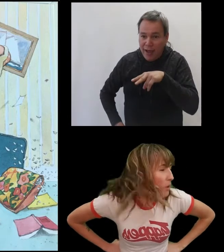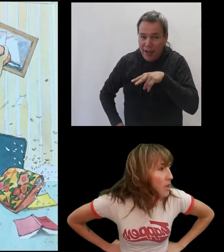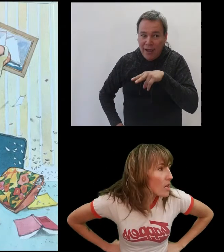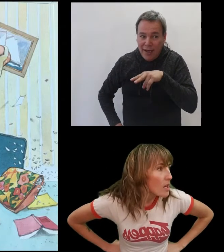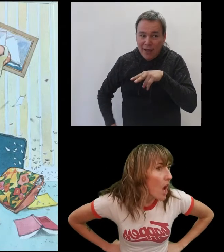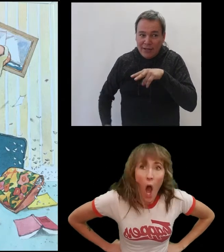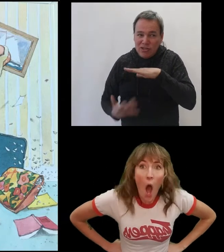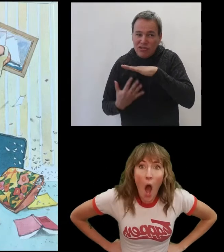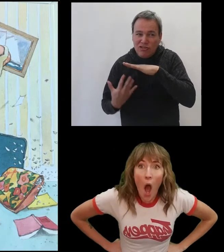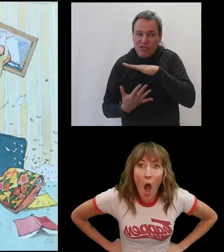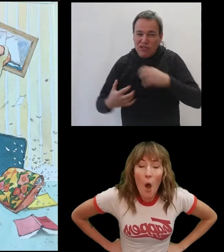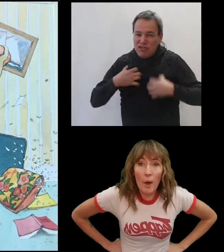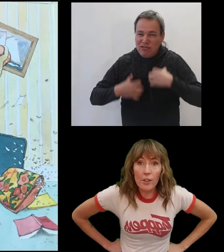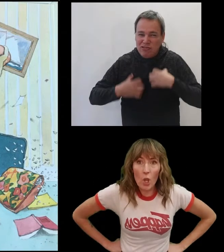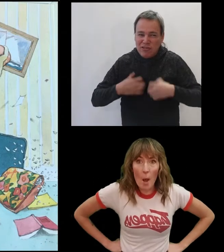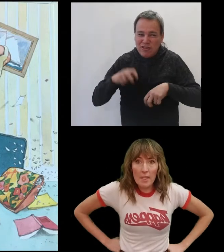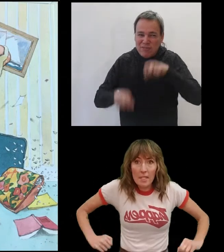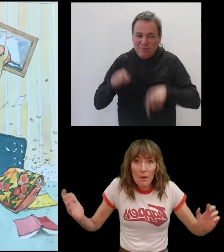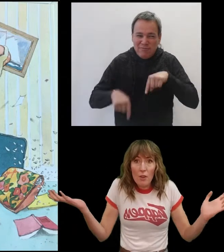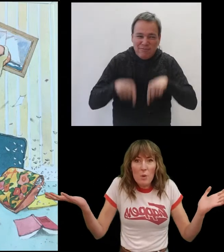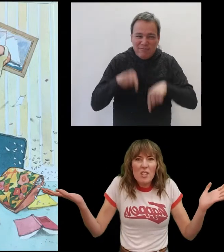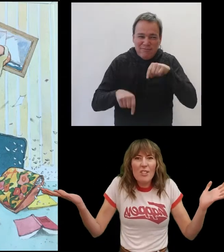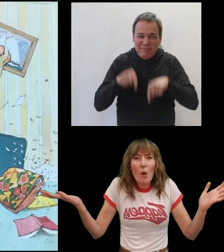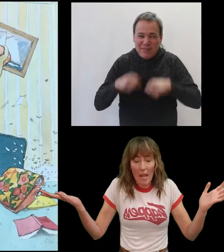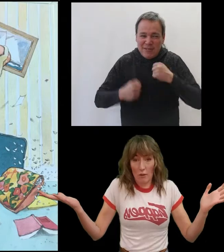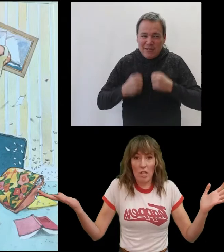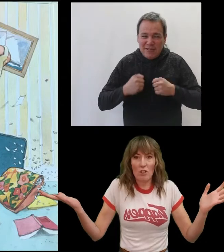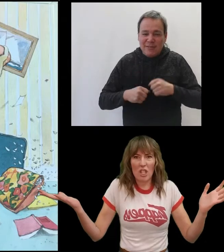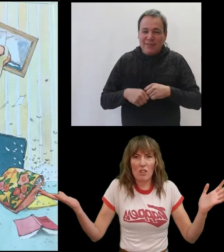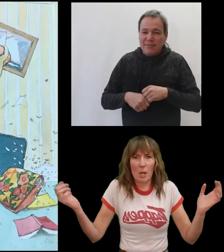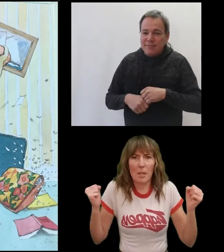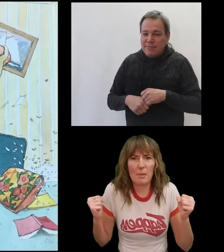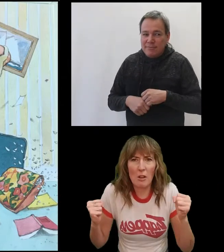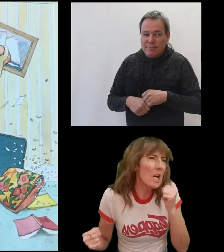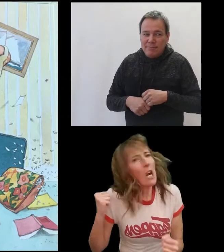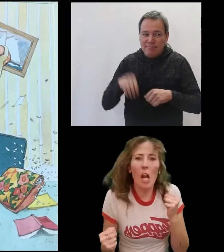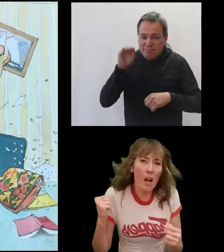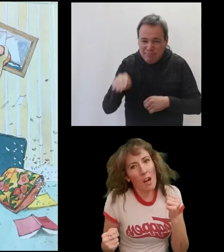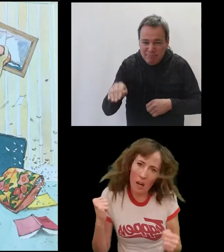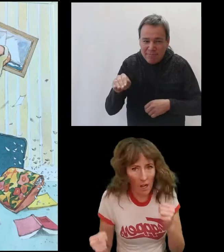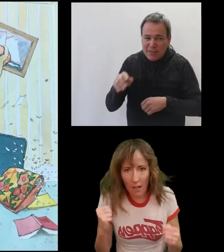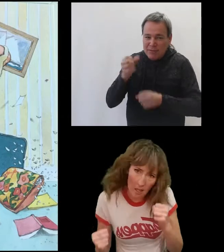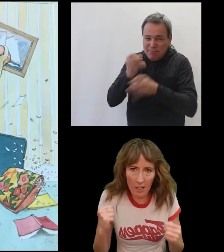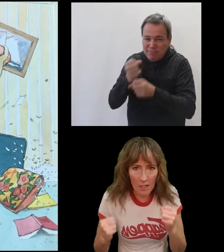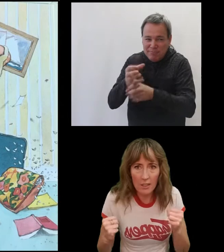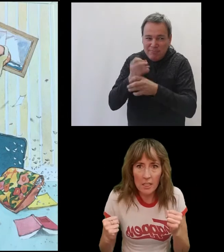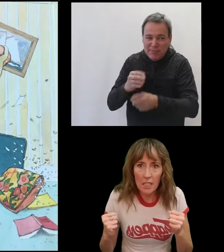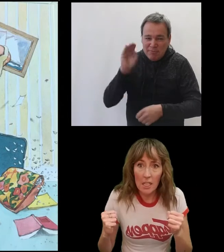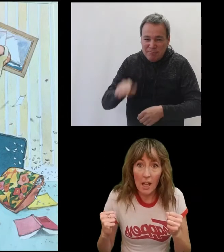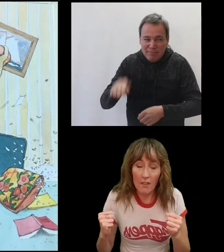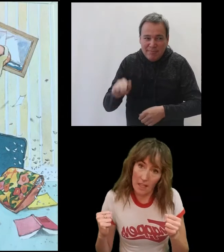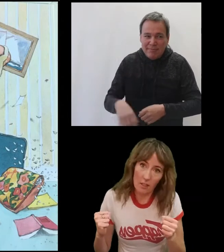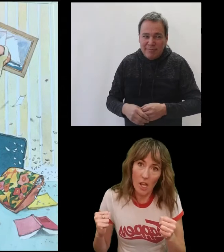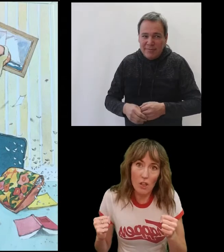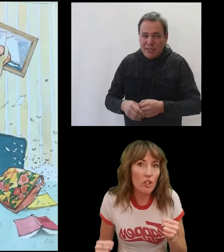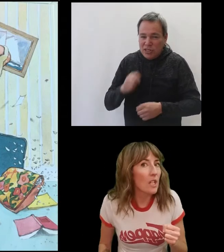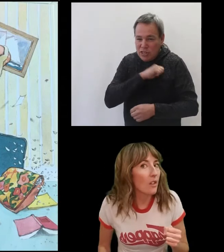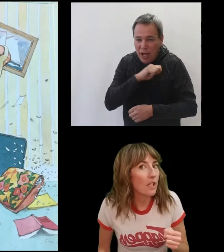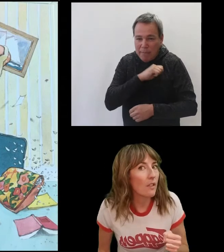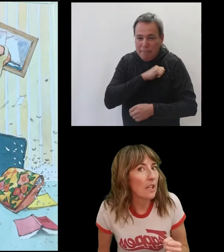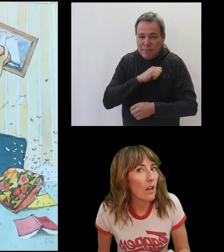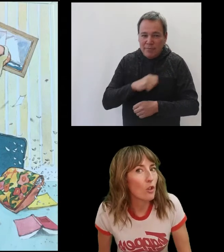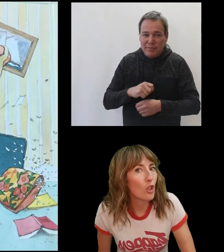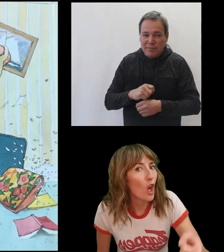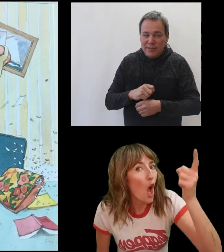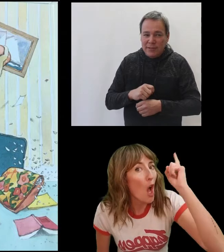"No!" Well, Thomas's mother was so angry, she jumped up in there. And then she